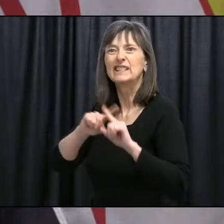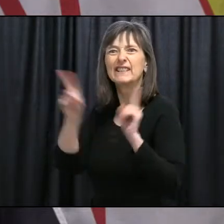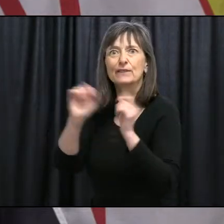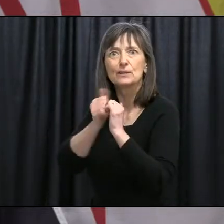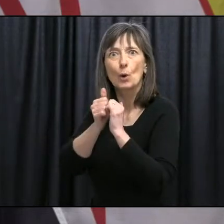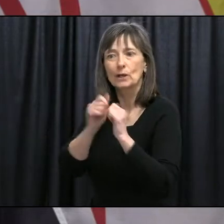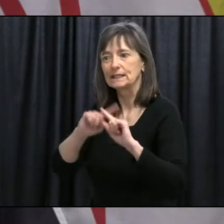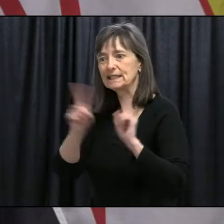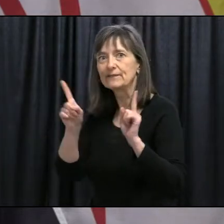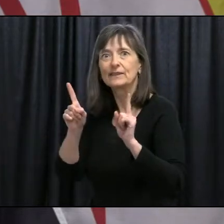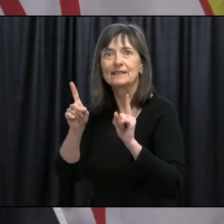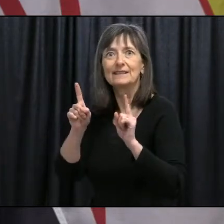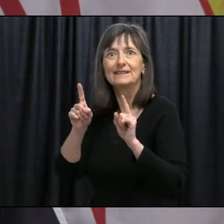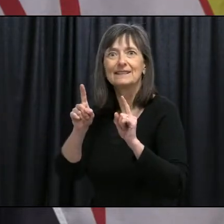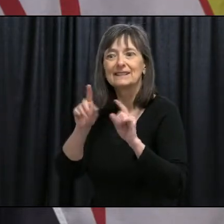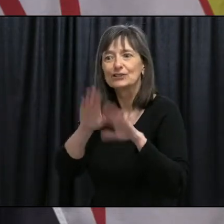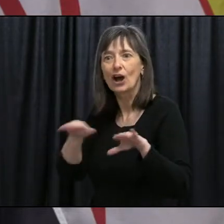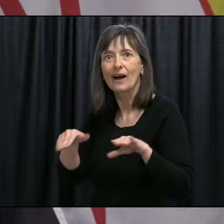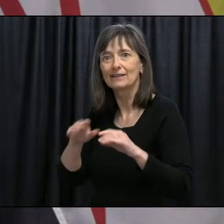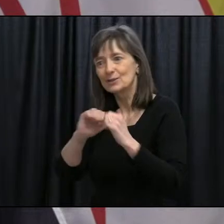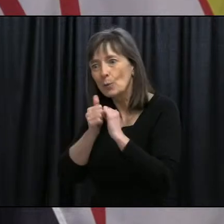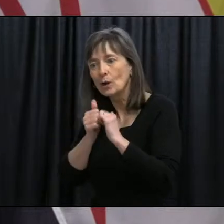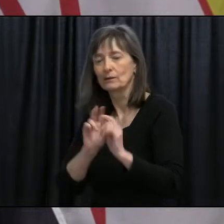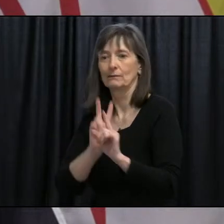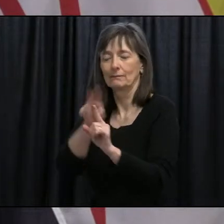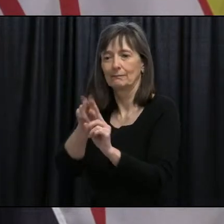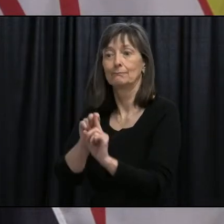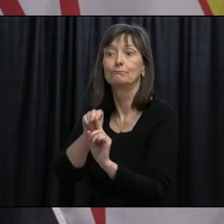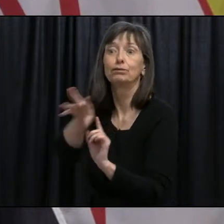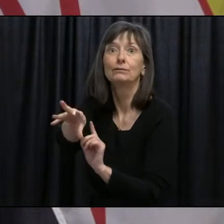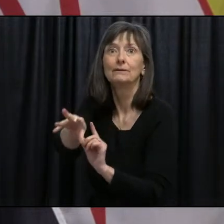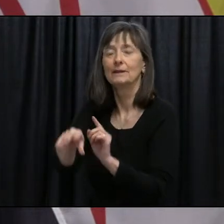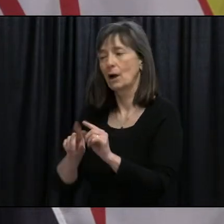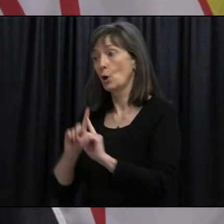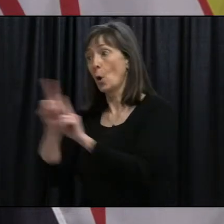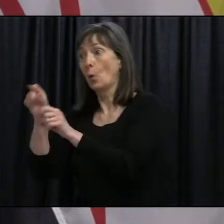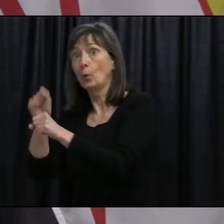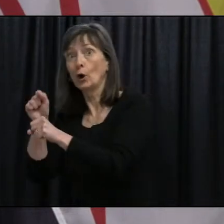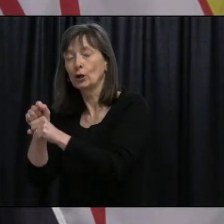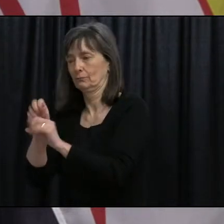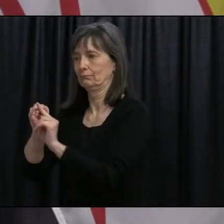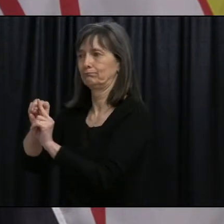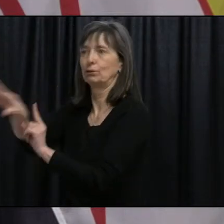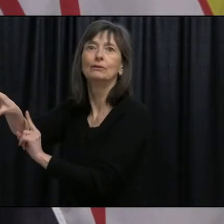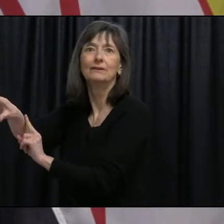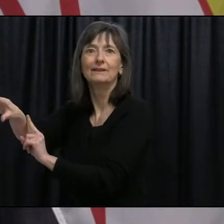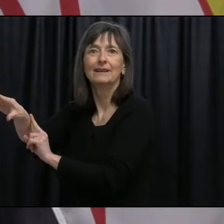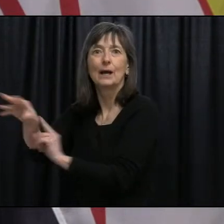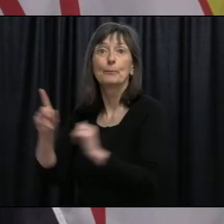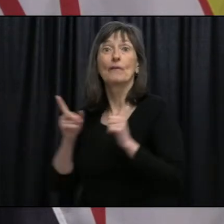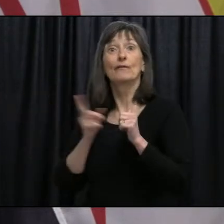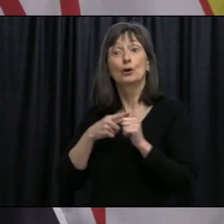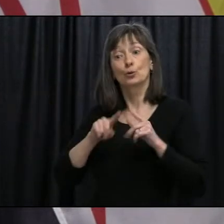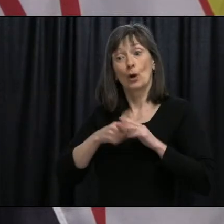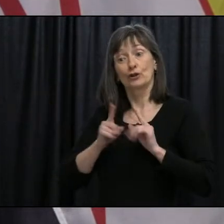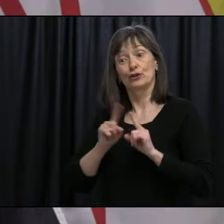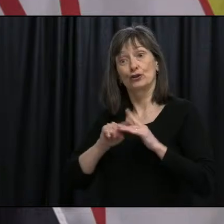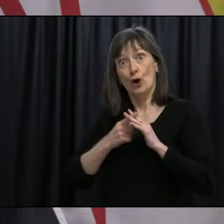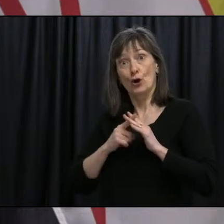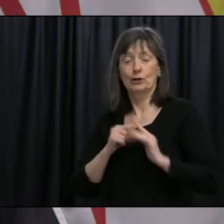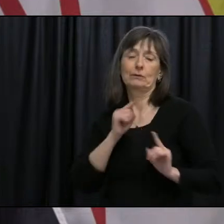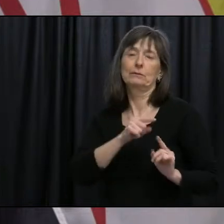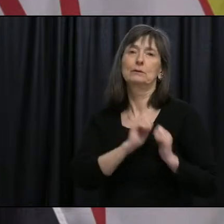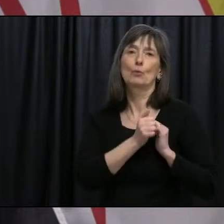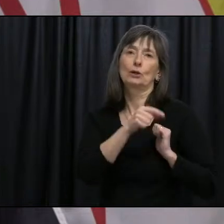another situation where you have a lot of contacts that it can get spread to. So it's really more that it's a jumping off point, and that's what we got to be careful